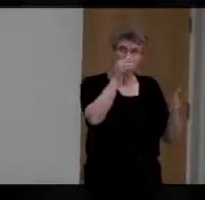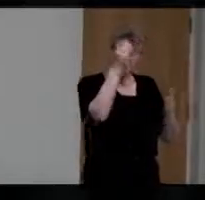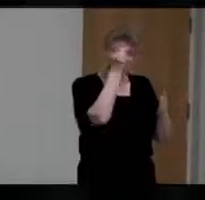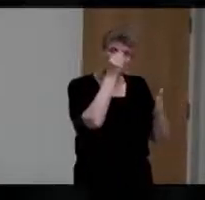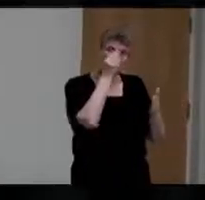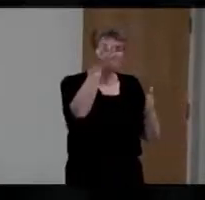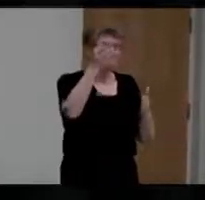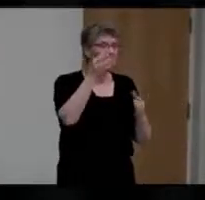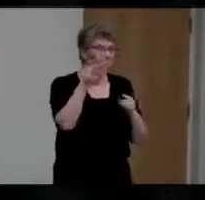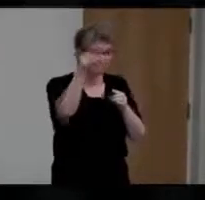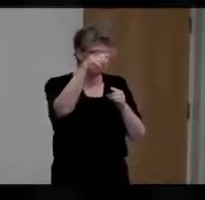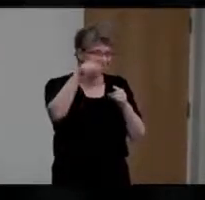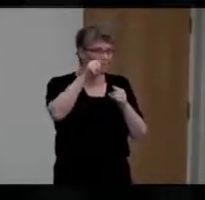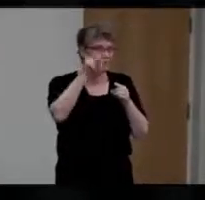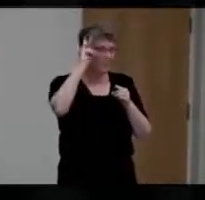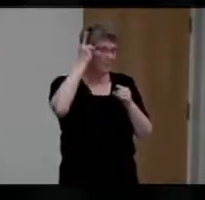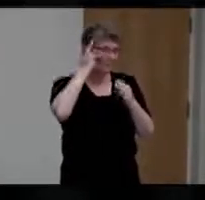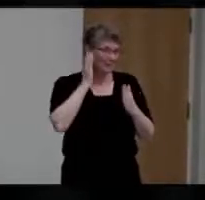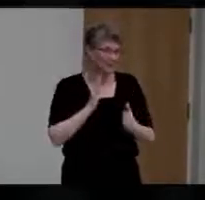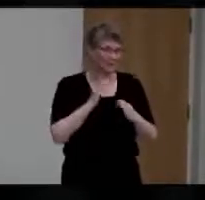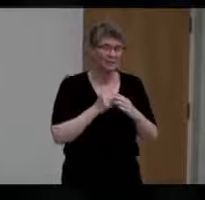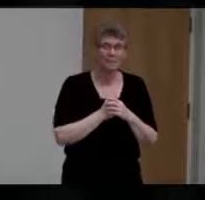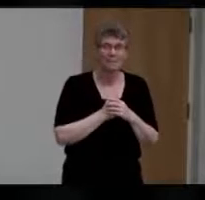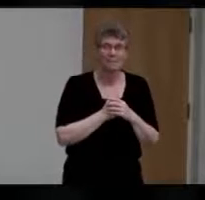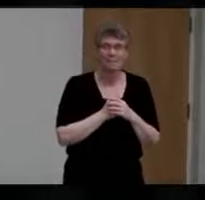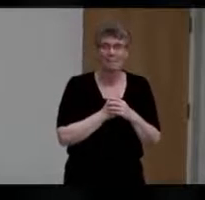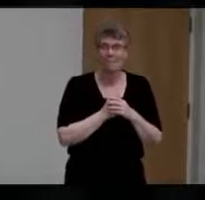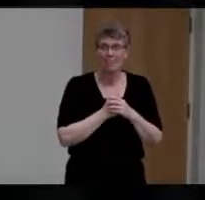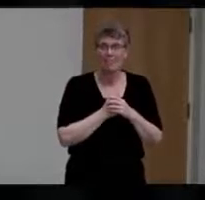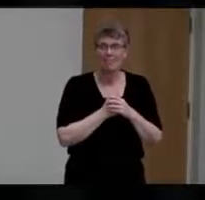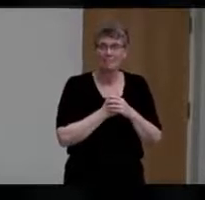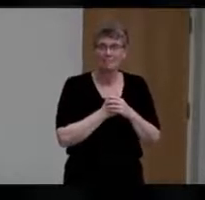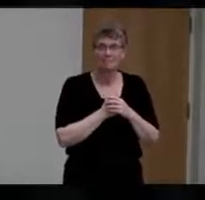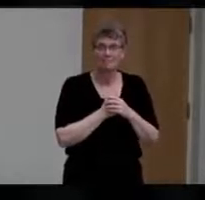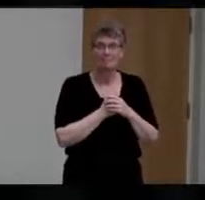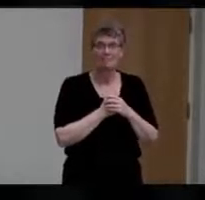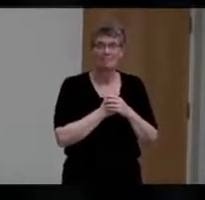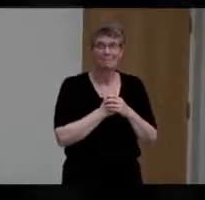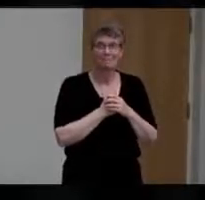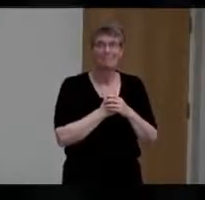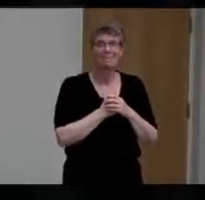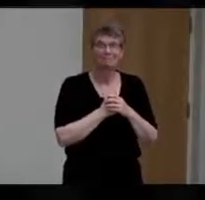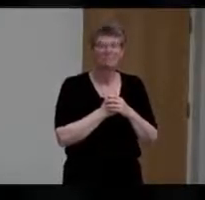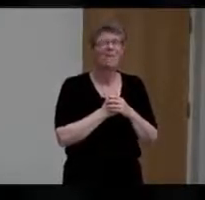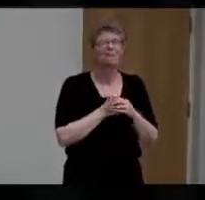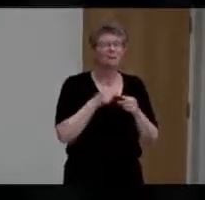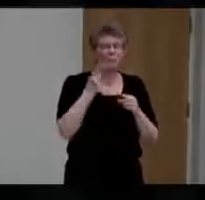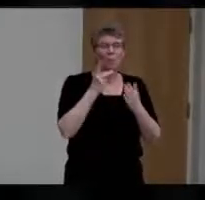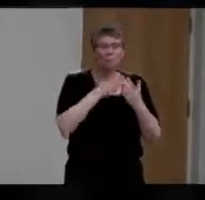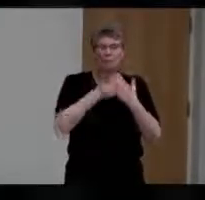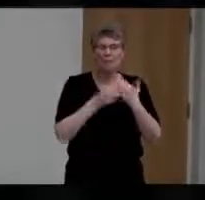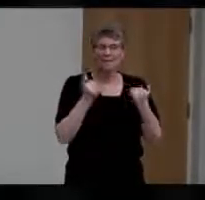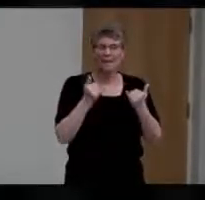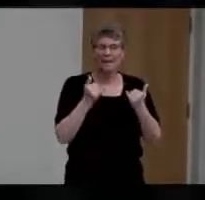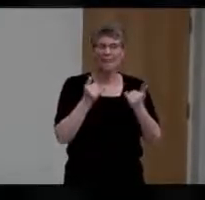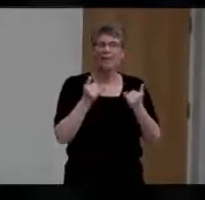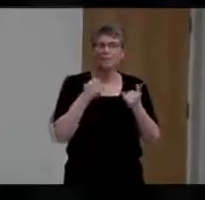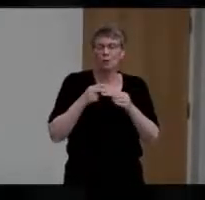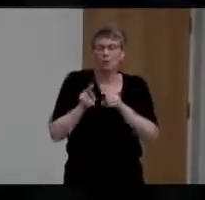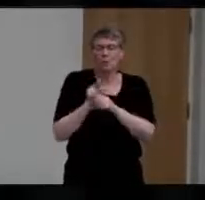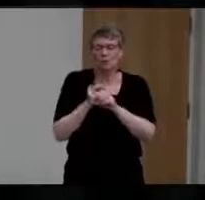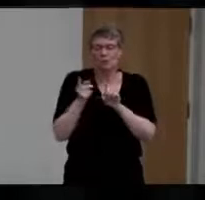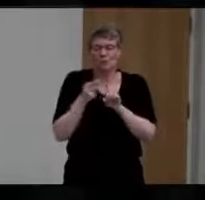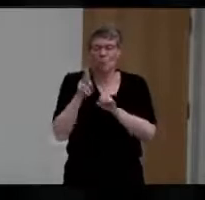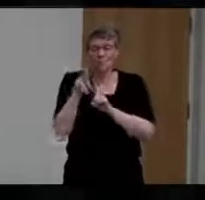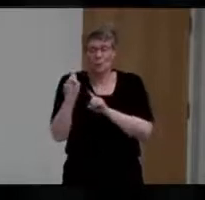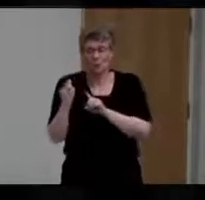Minnesota that we're paying for that. Instead of developing something here in Alberta. One of the main reasons I came back to Canada from the US is because